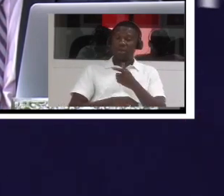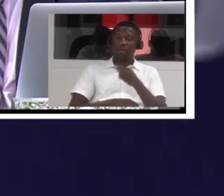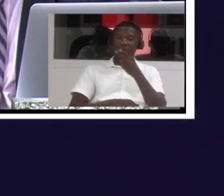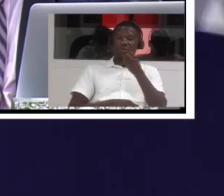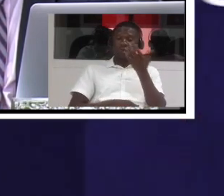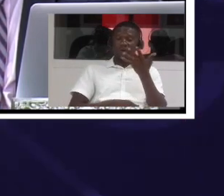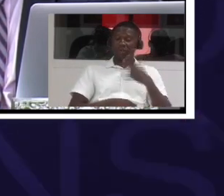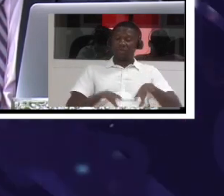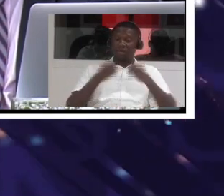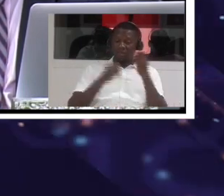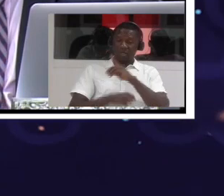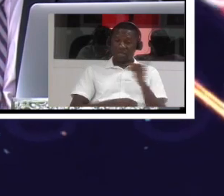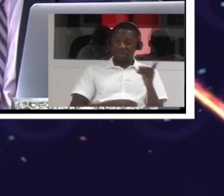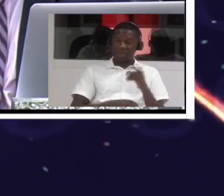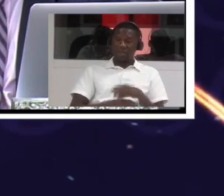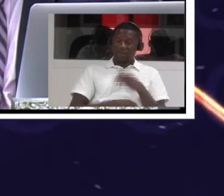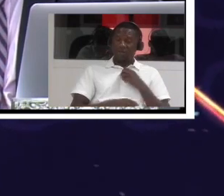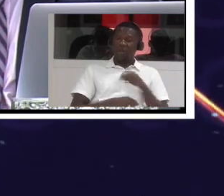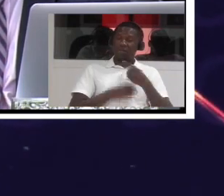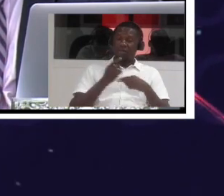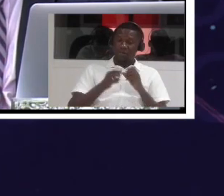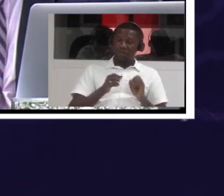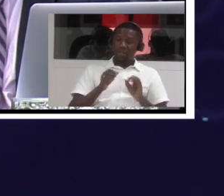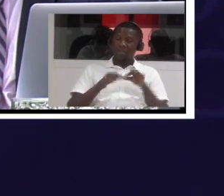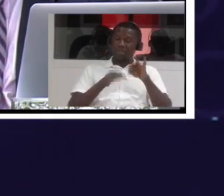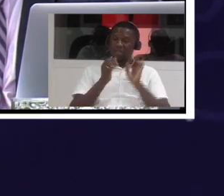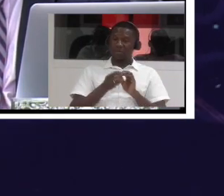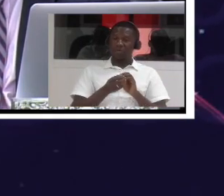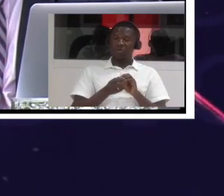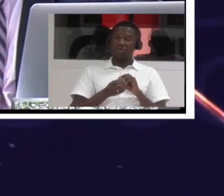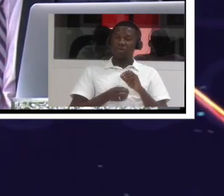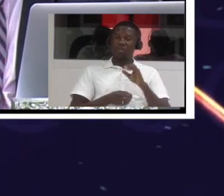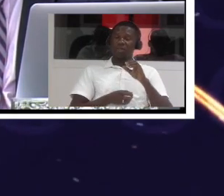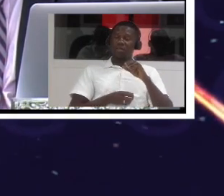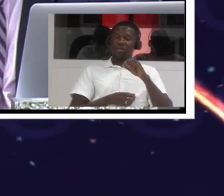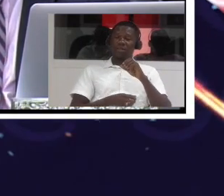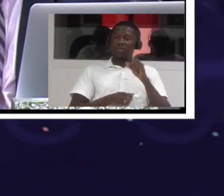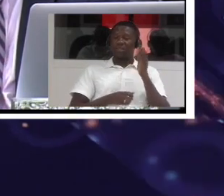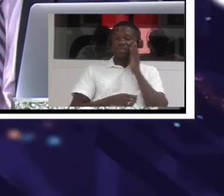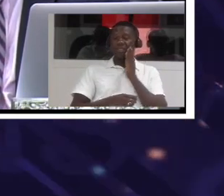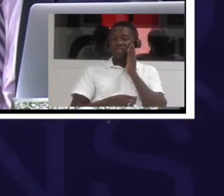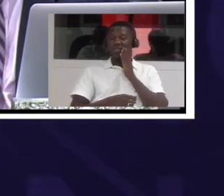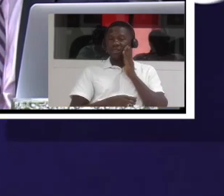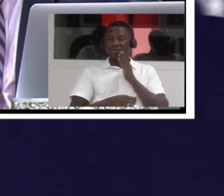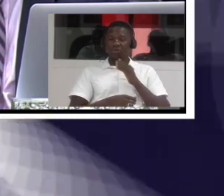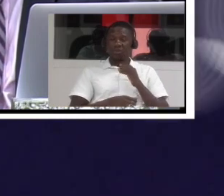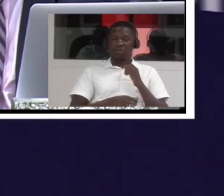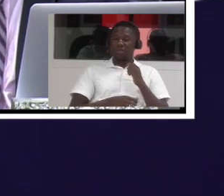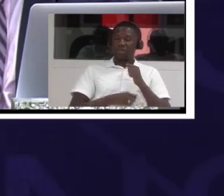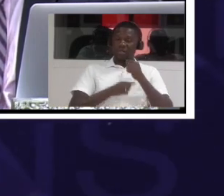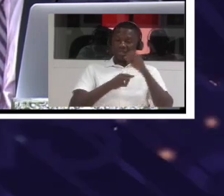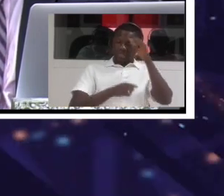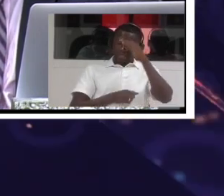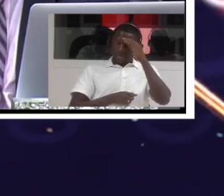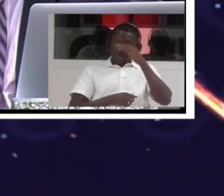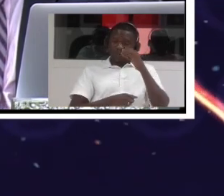to the serious crimes unit. Yes. And what was the issue? The issue was about hunger strike at